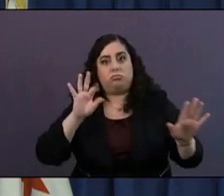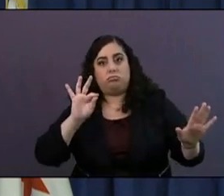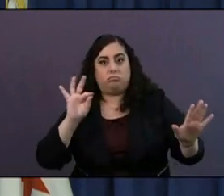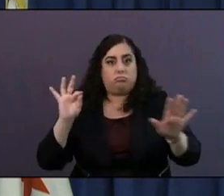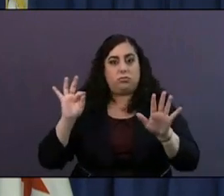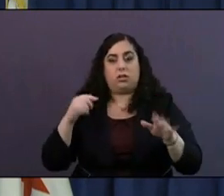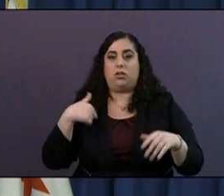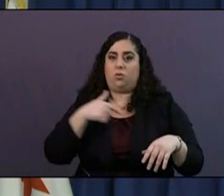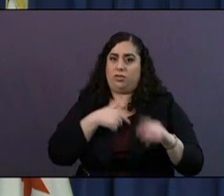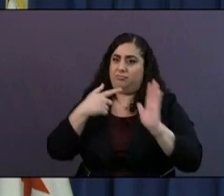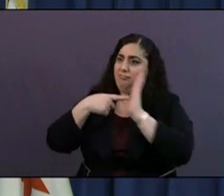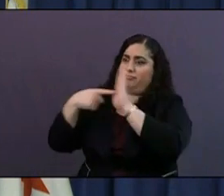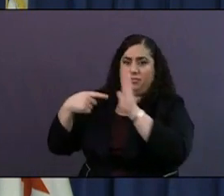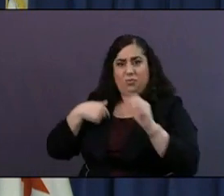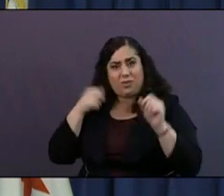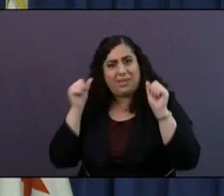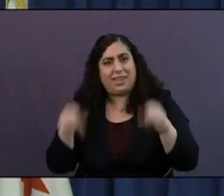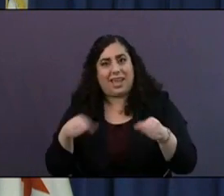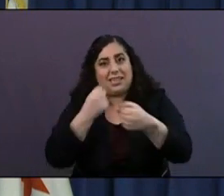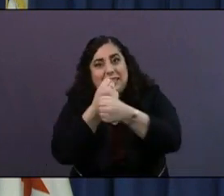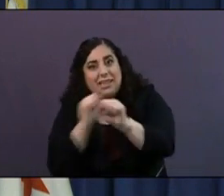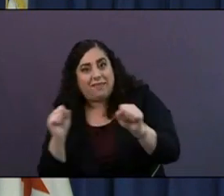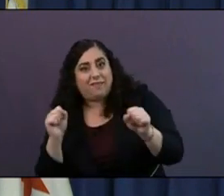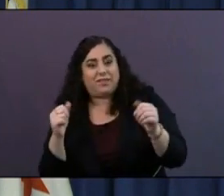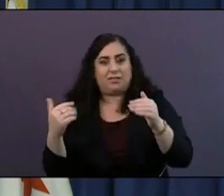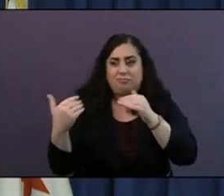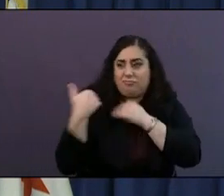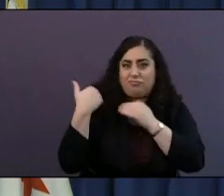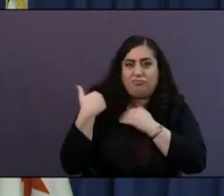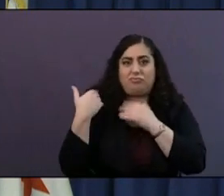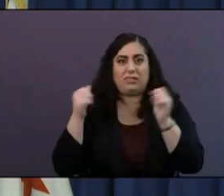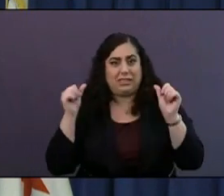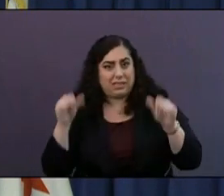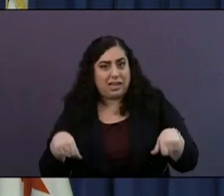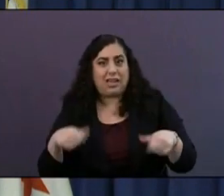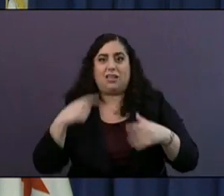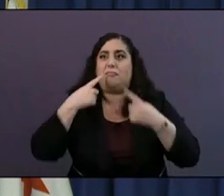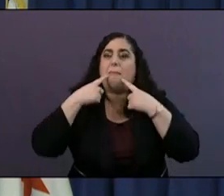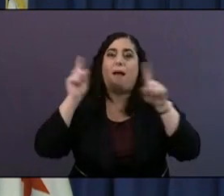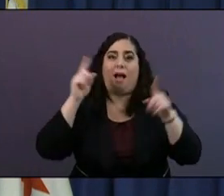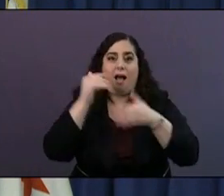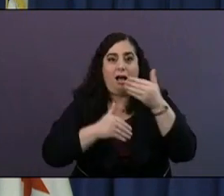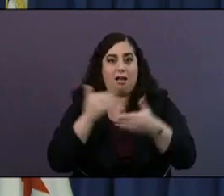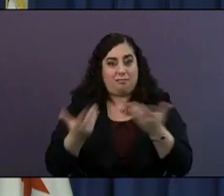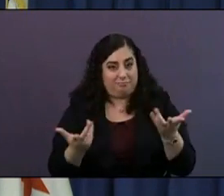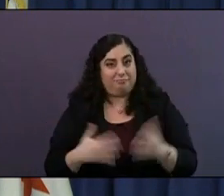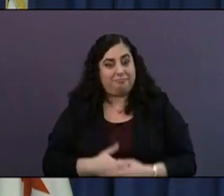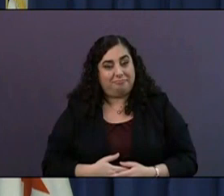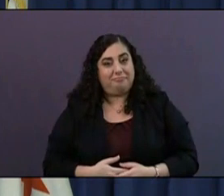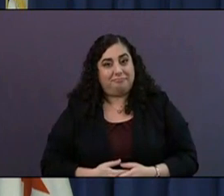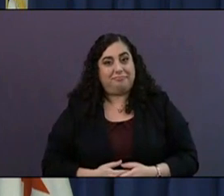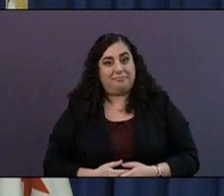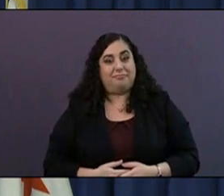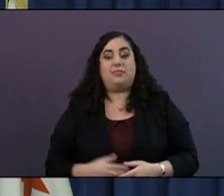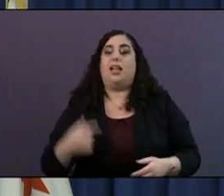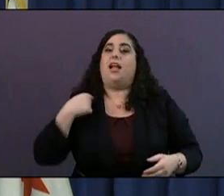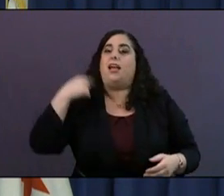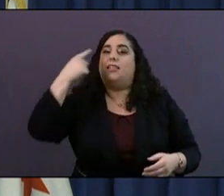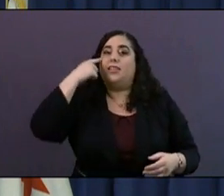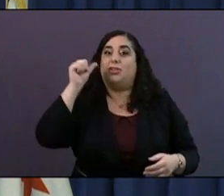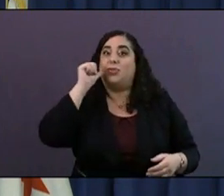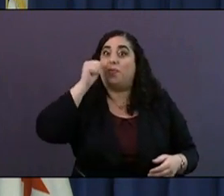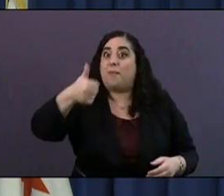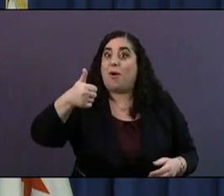successfully and safely in San Diego. So again, this is, I think, the right track that the board will be considering